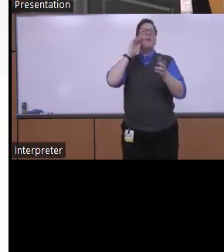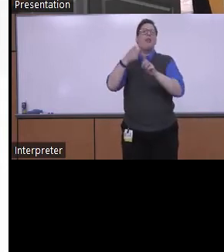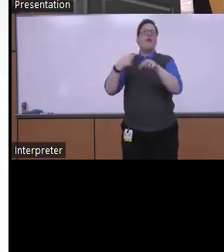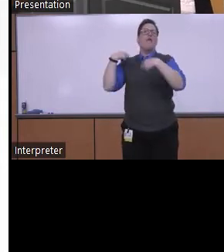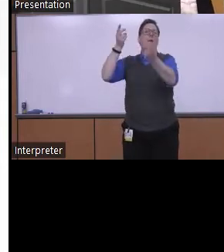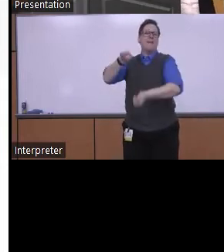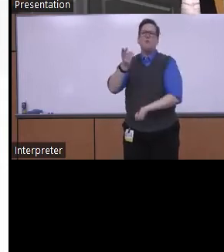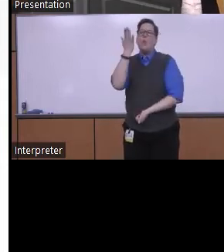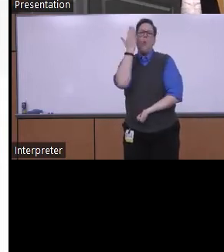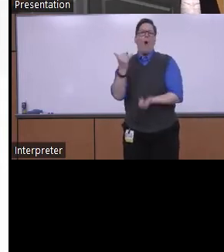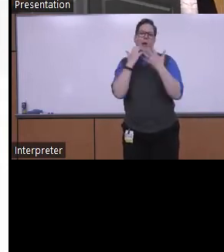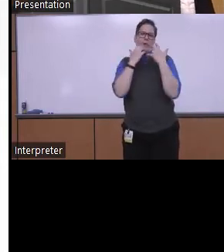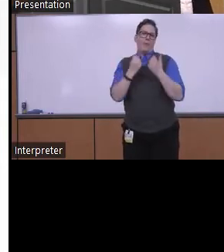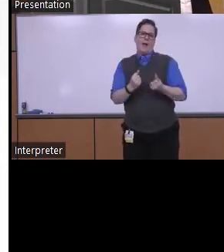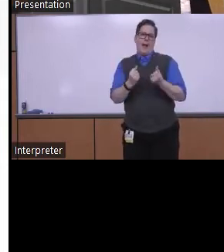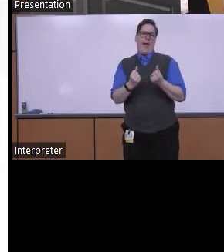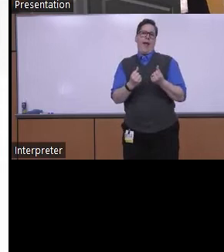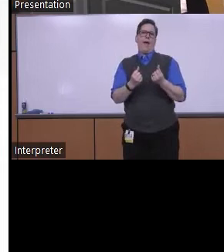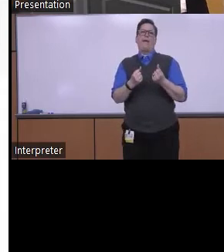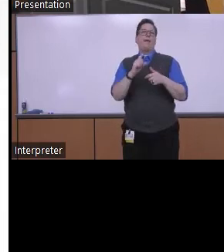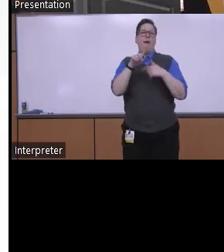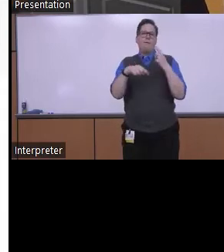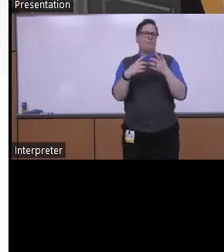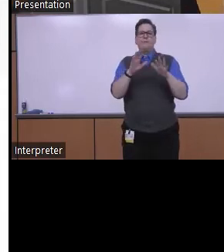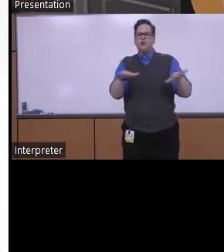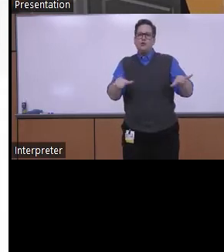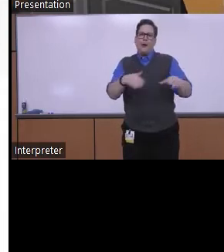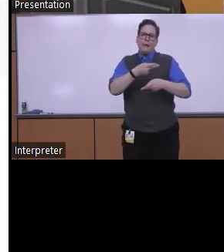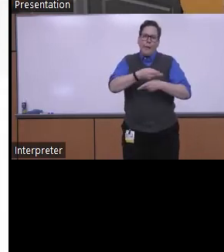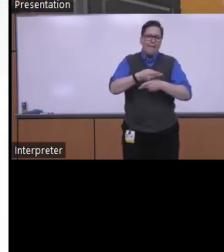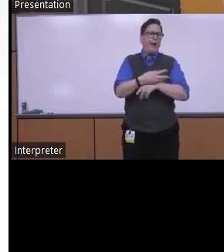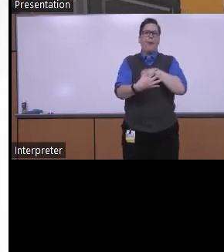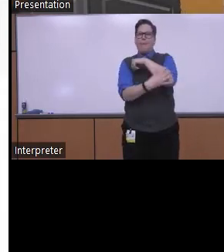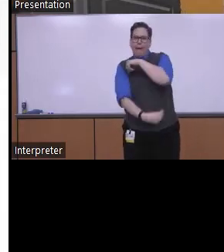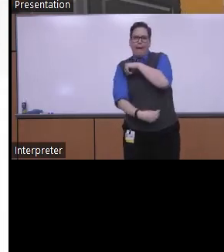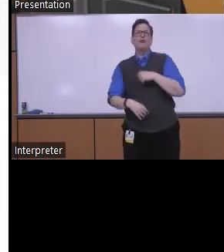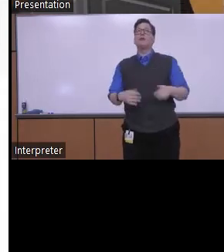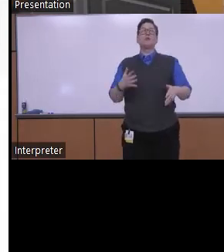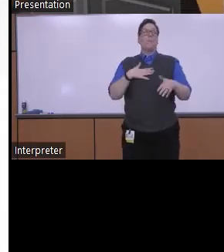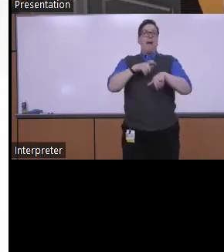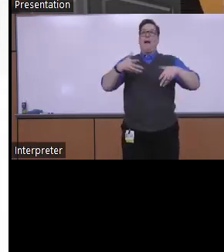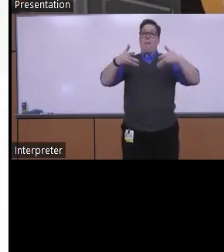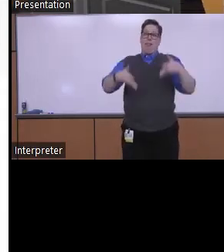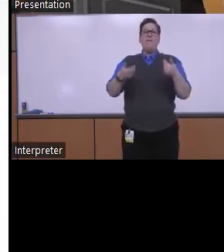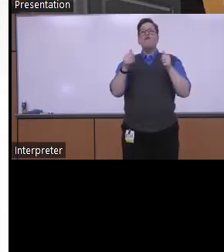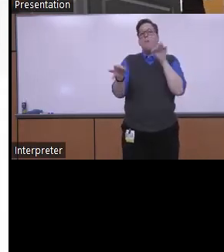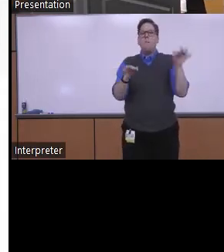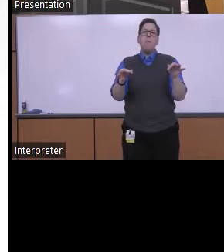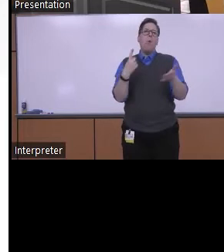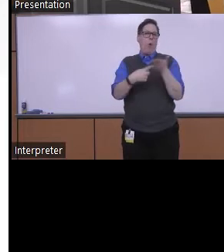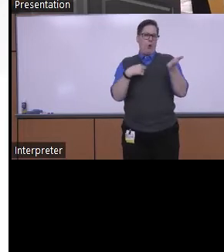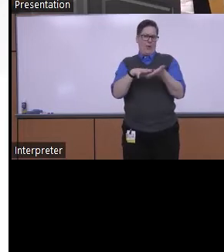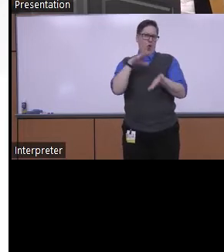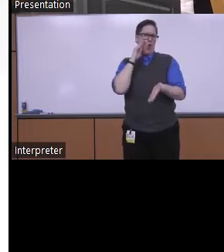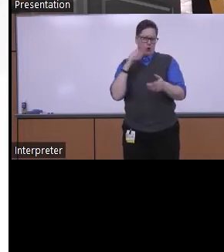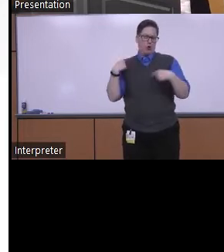this? Why should we care about this child welfare and poverty, and why is it important today? So in the remaining time I have, I'm going to try to map out what I think we can learn from